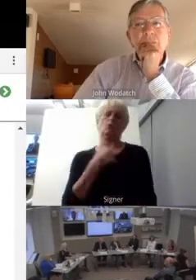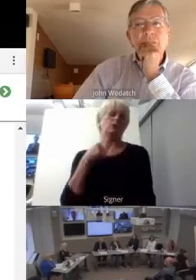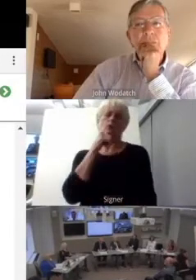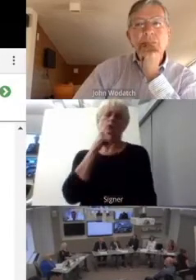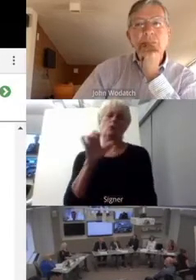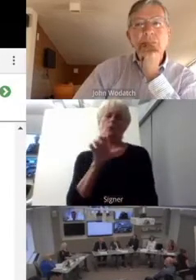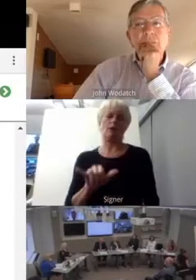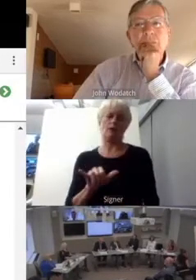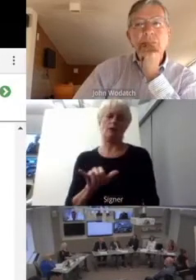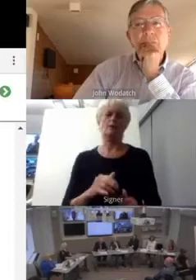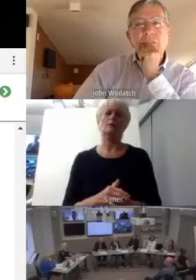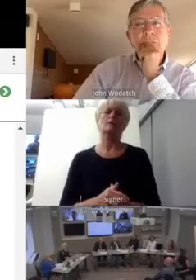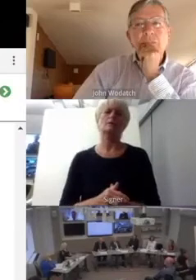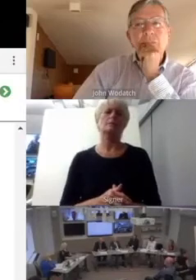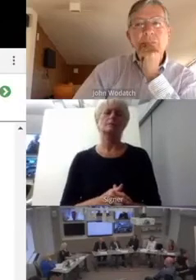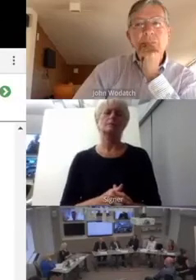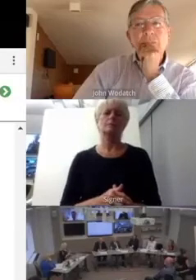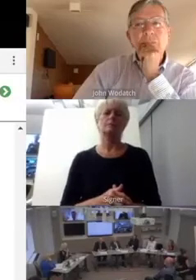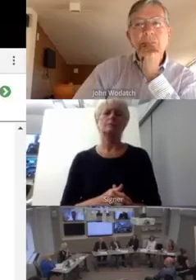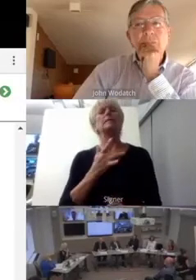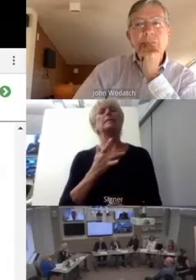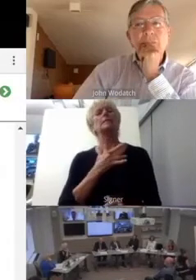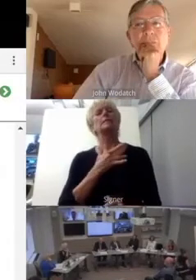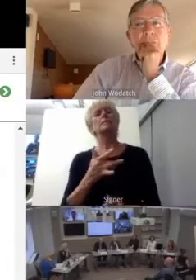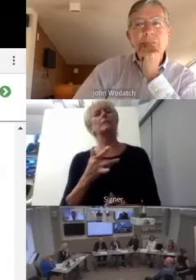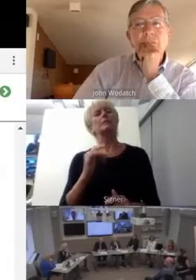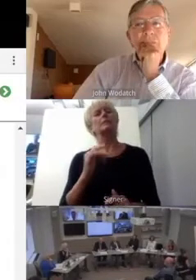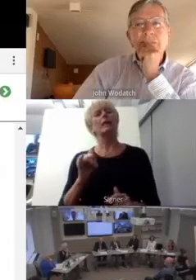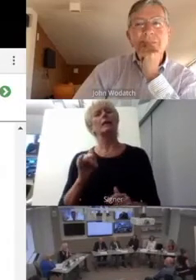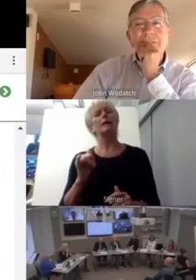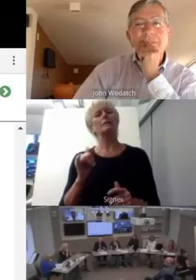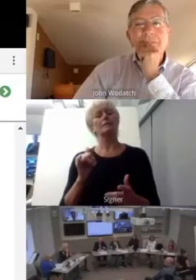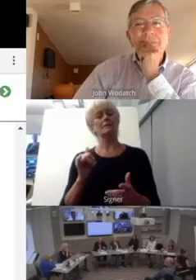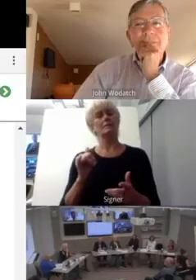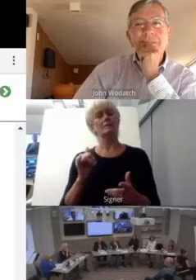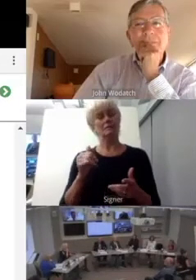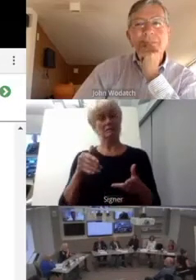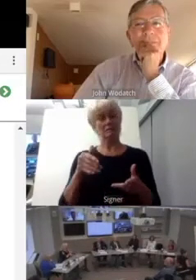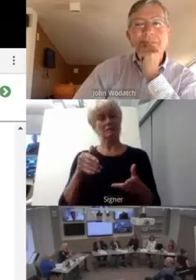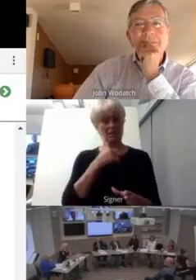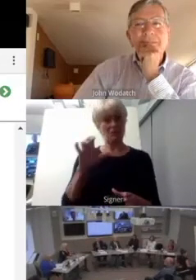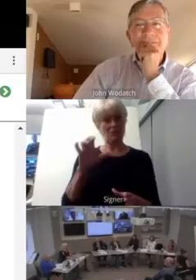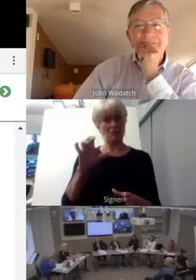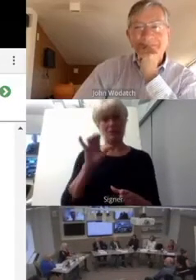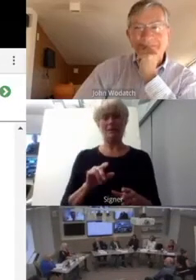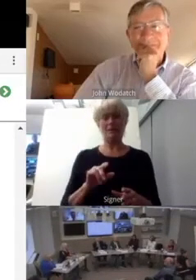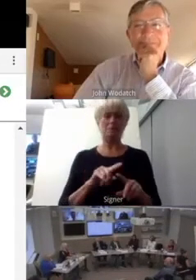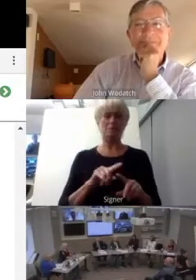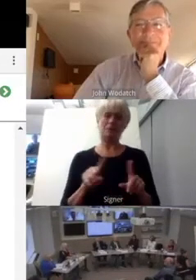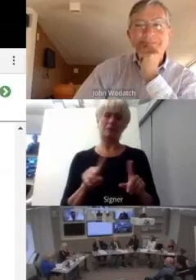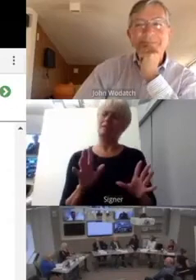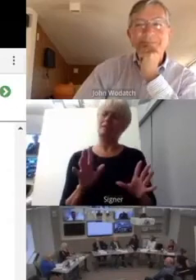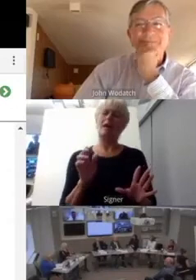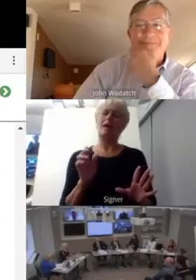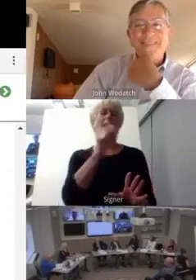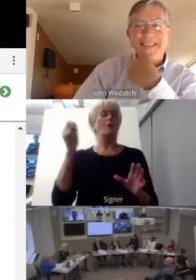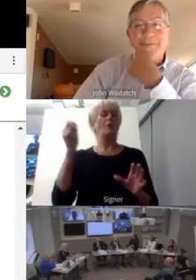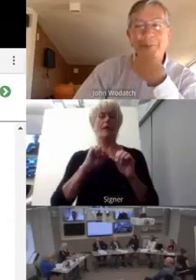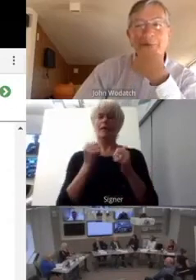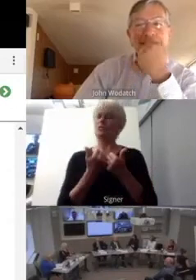typically allows us to do that, but in other agencies don't get such a pass. And John, I think, can talk about